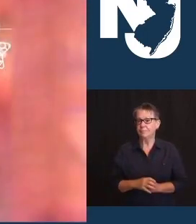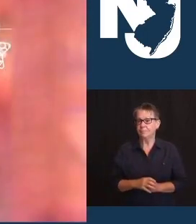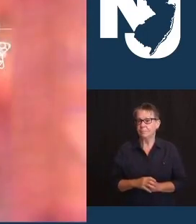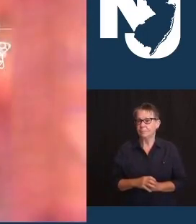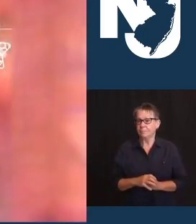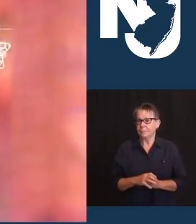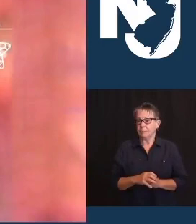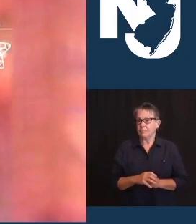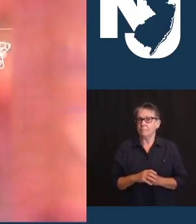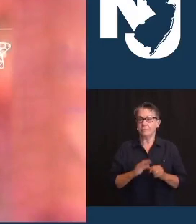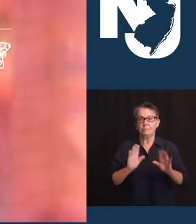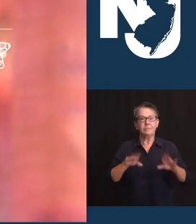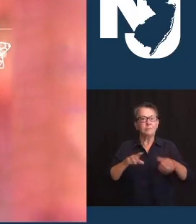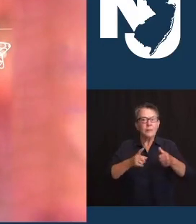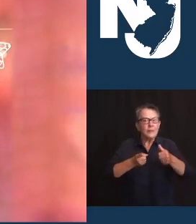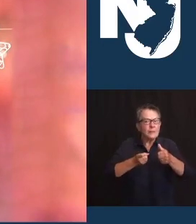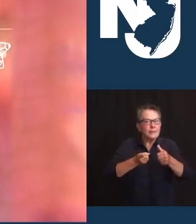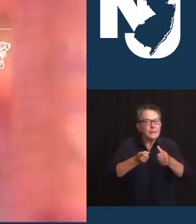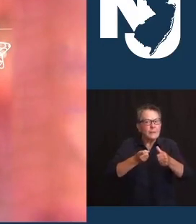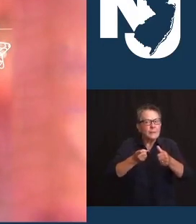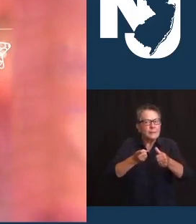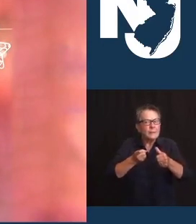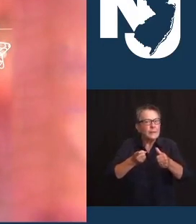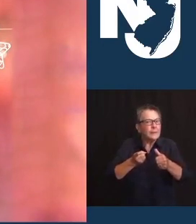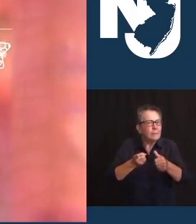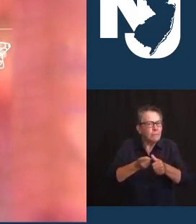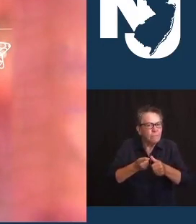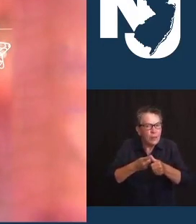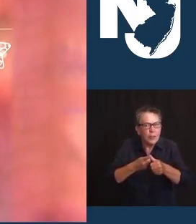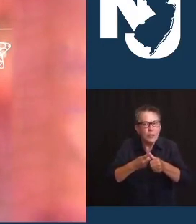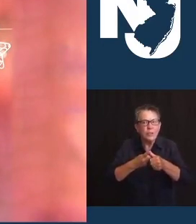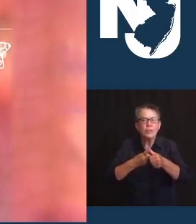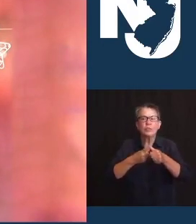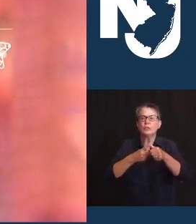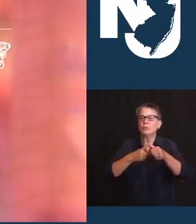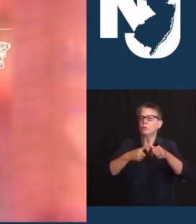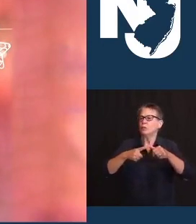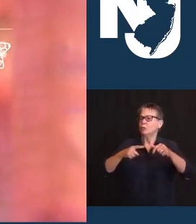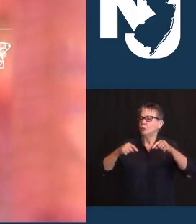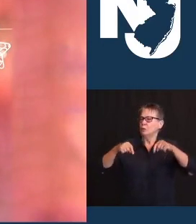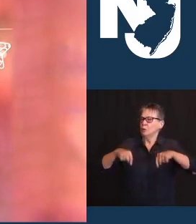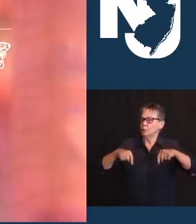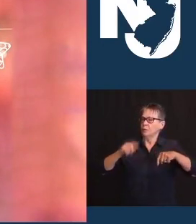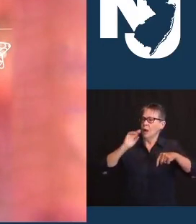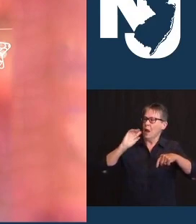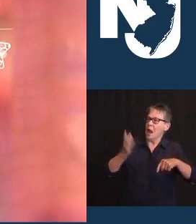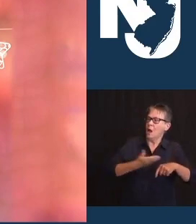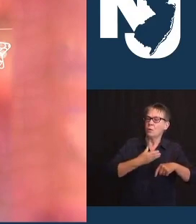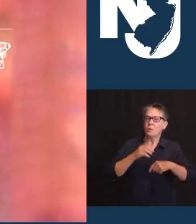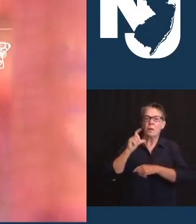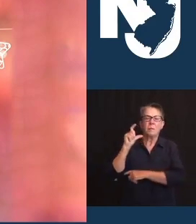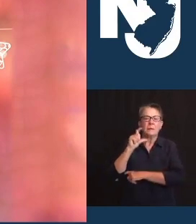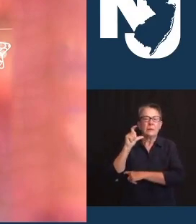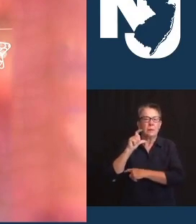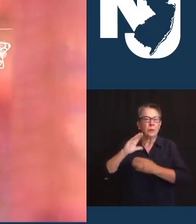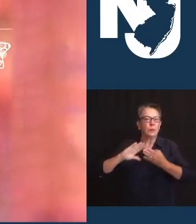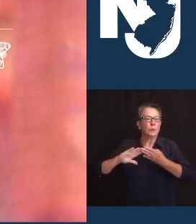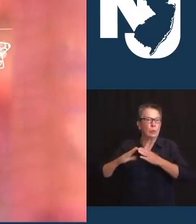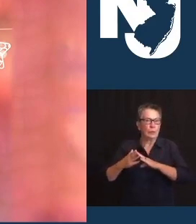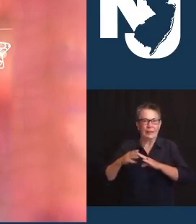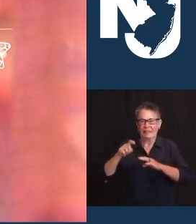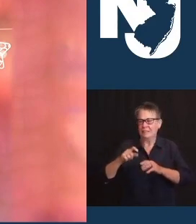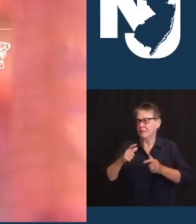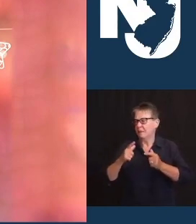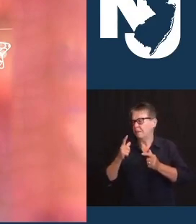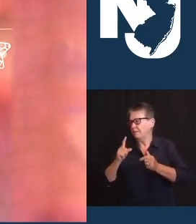extraordinary Muslim community, by the way, the second largest Muslim American community of any American state, a blessed Eid